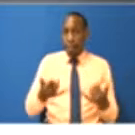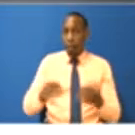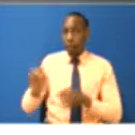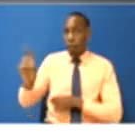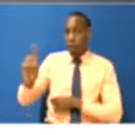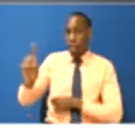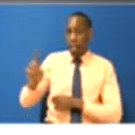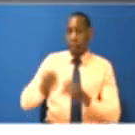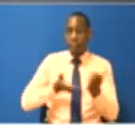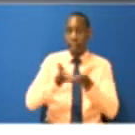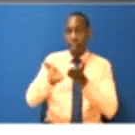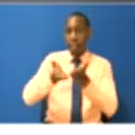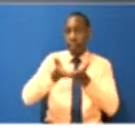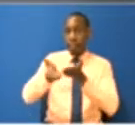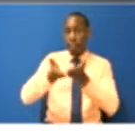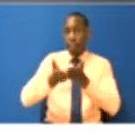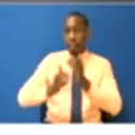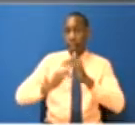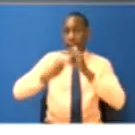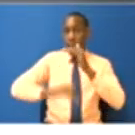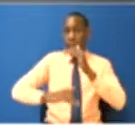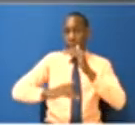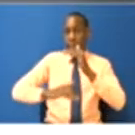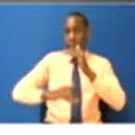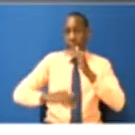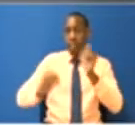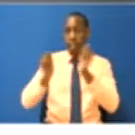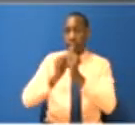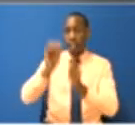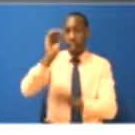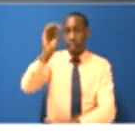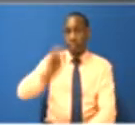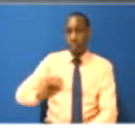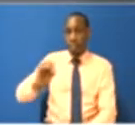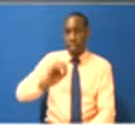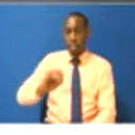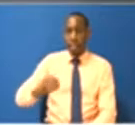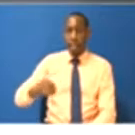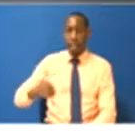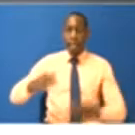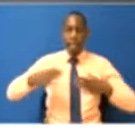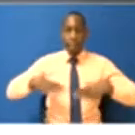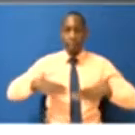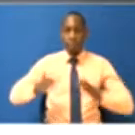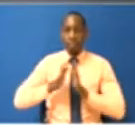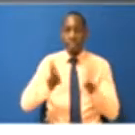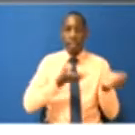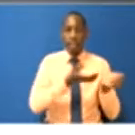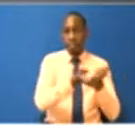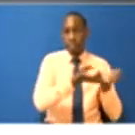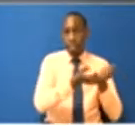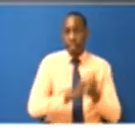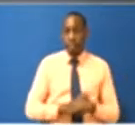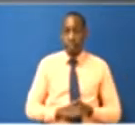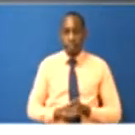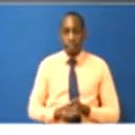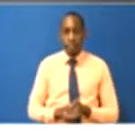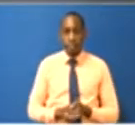nairobi is serving less than actually 10 percent of the citizens largely corporates